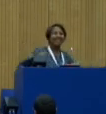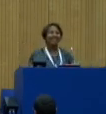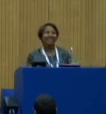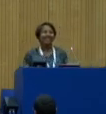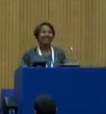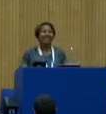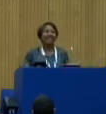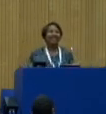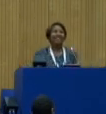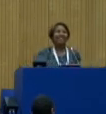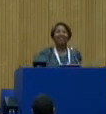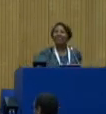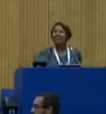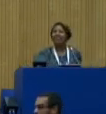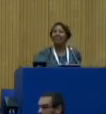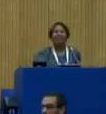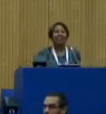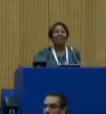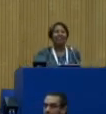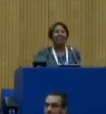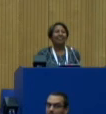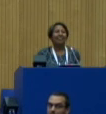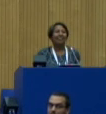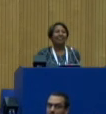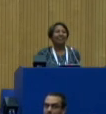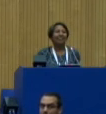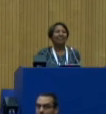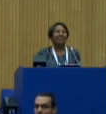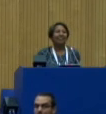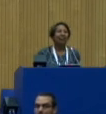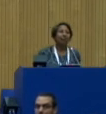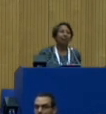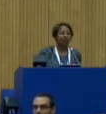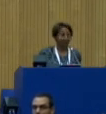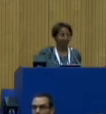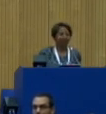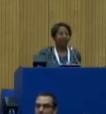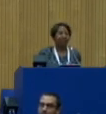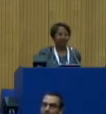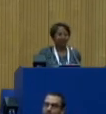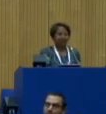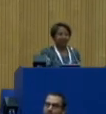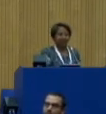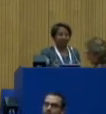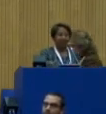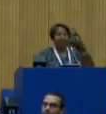that. Thank you so much. Let me declare a conflict of interest. I'm also leading an